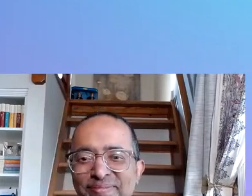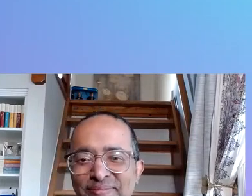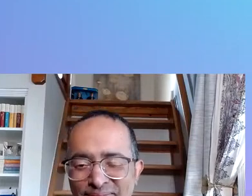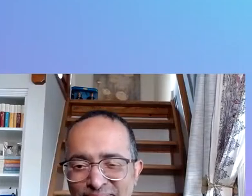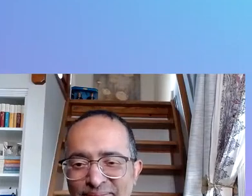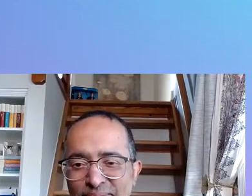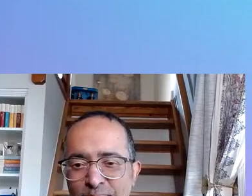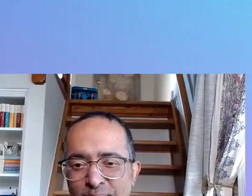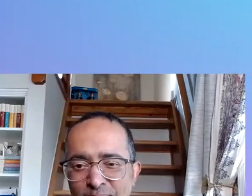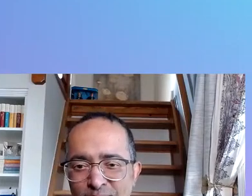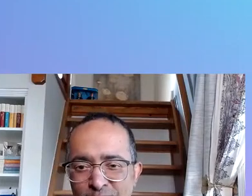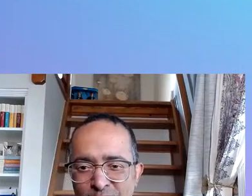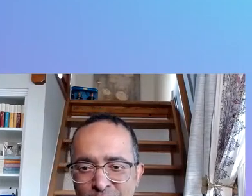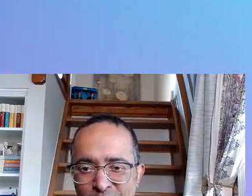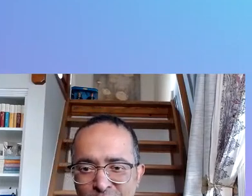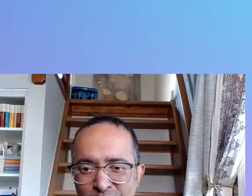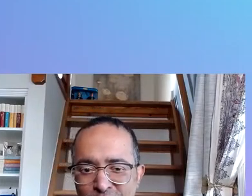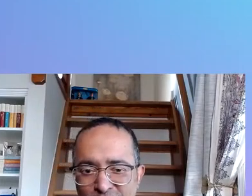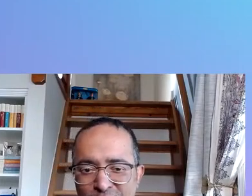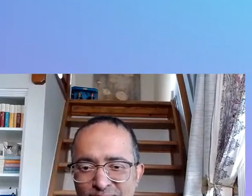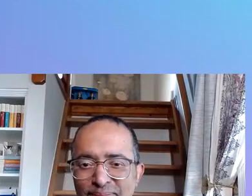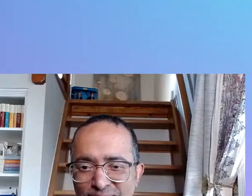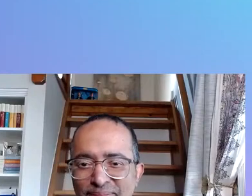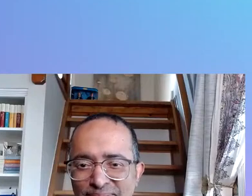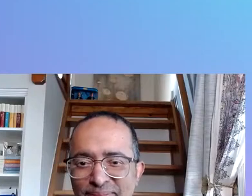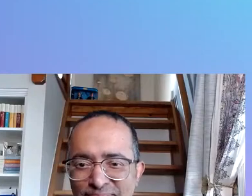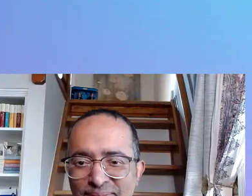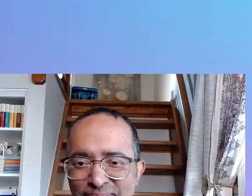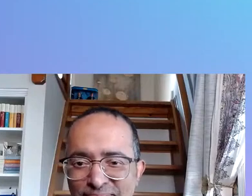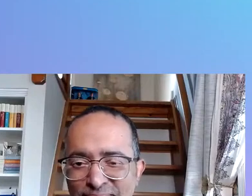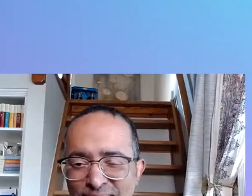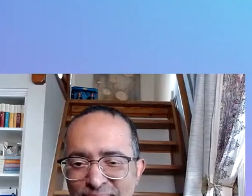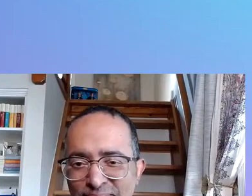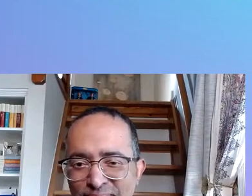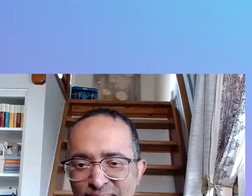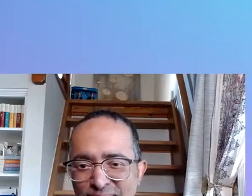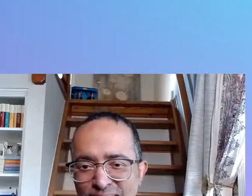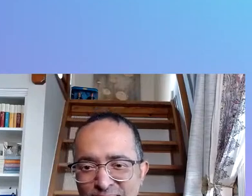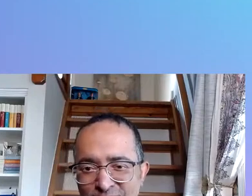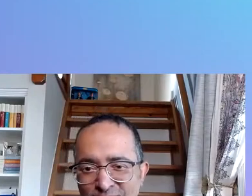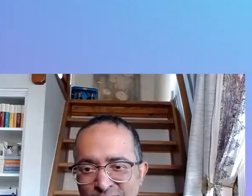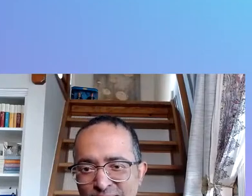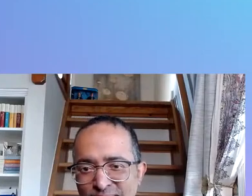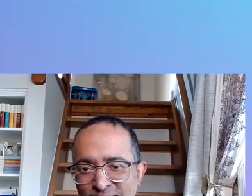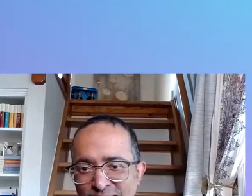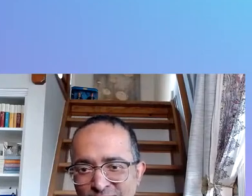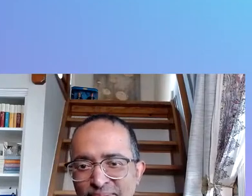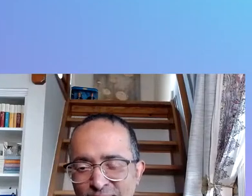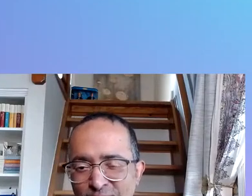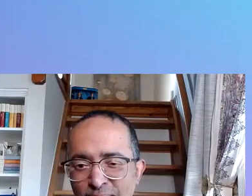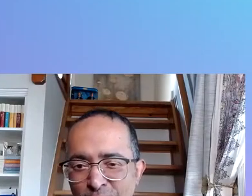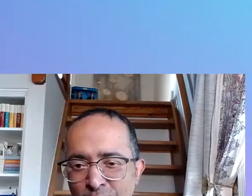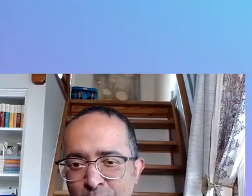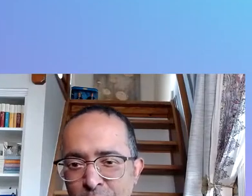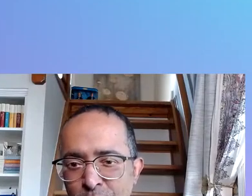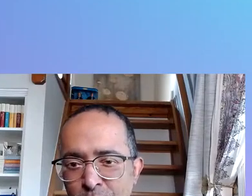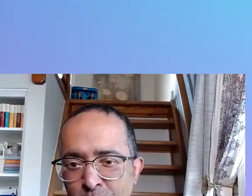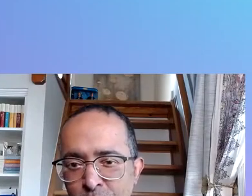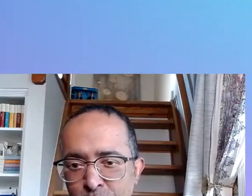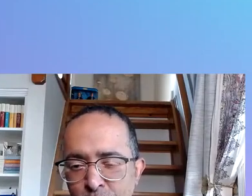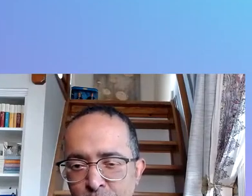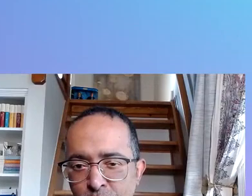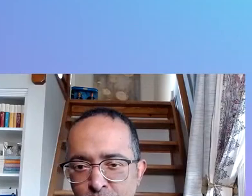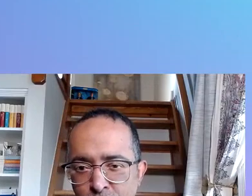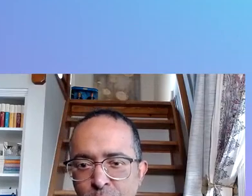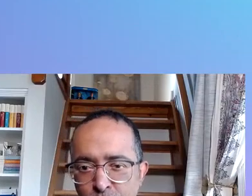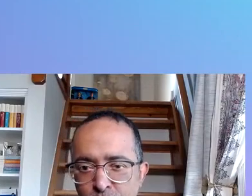user, but we still put them in there. And then they take up like what, 75% of the page, right? They take away from